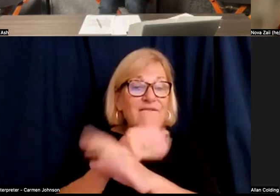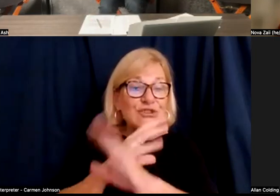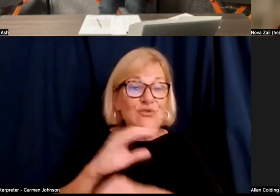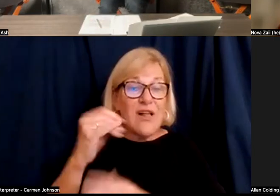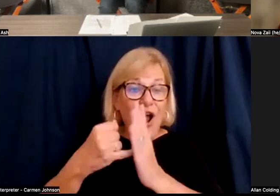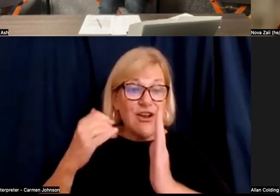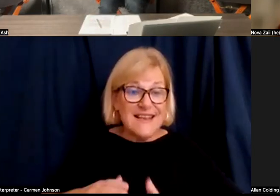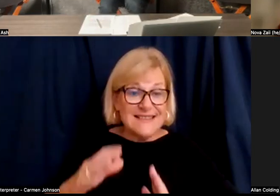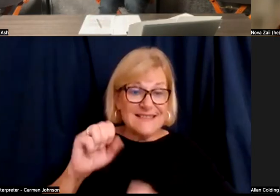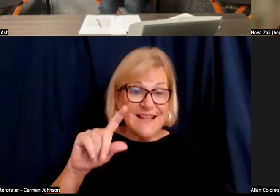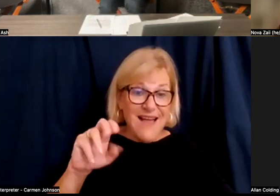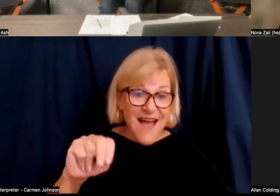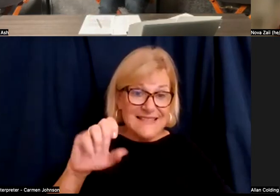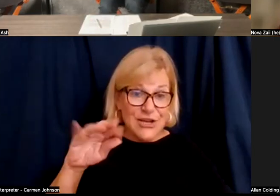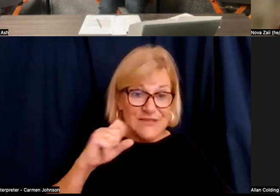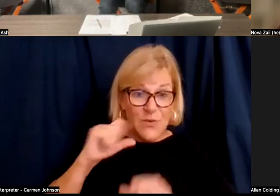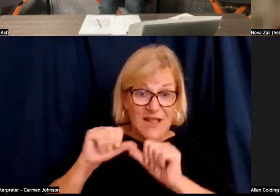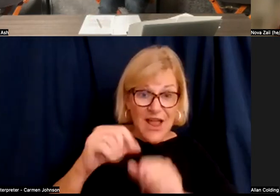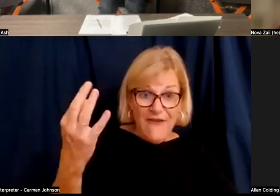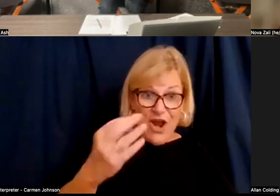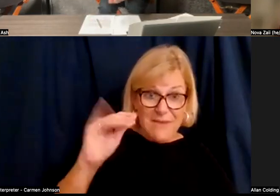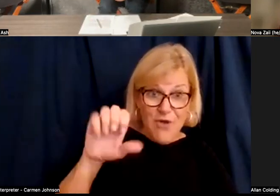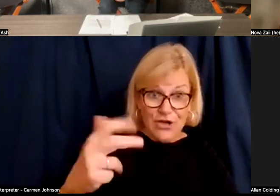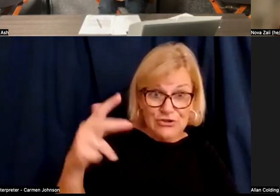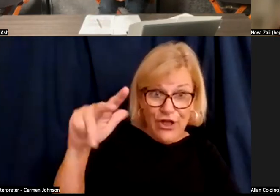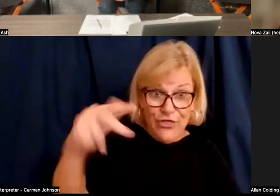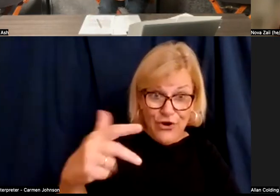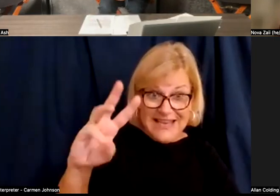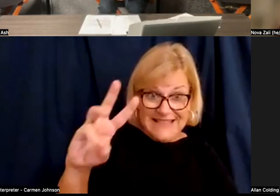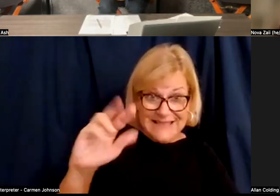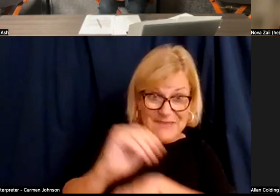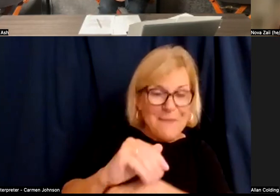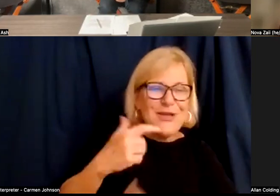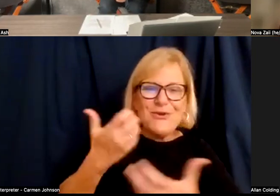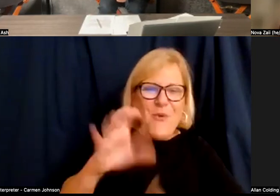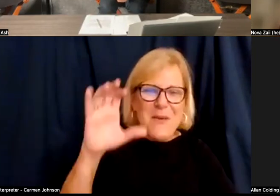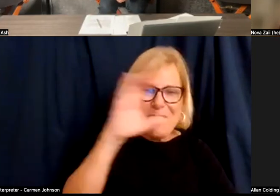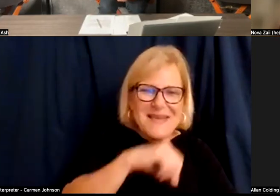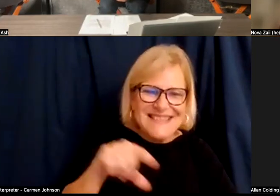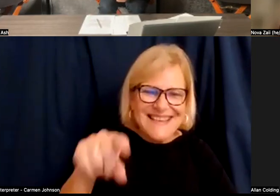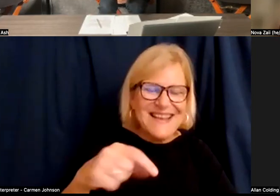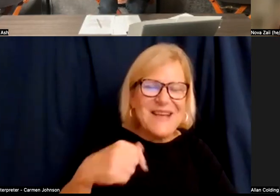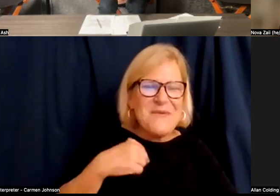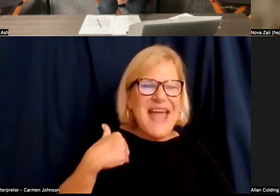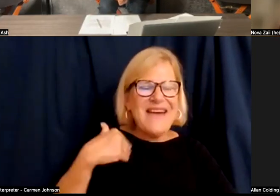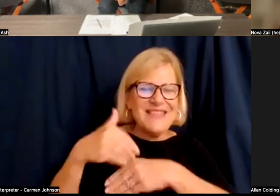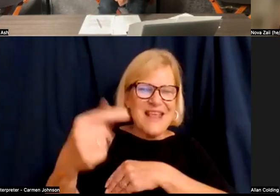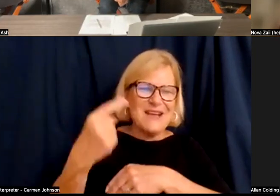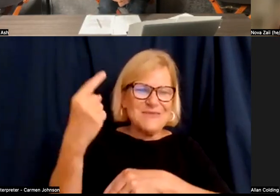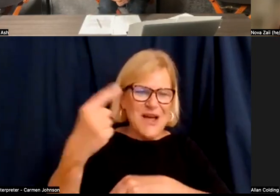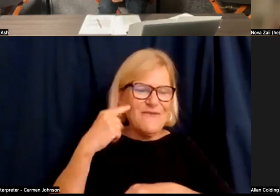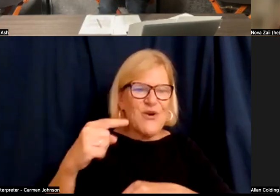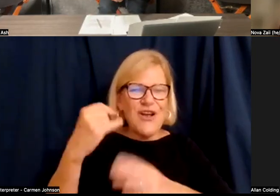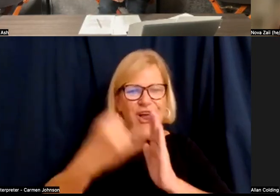Salon series. It will continue Friday, March 3rd at 6 p.m. You don't want to miss it when we have that next one featuring